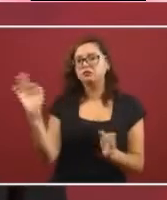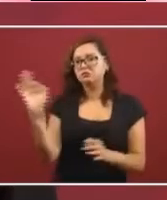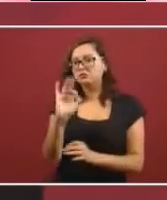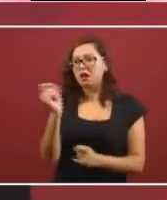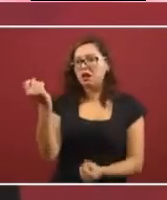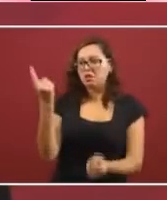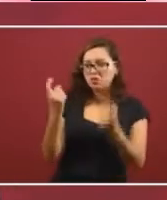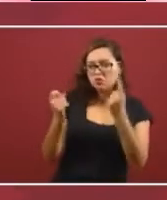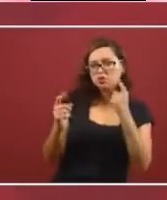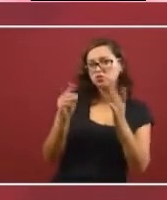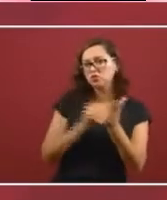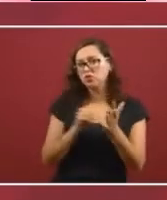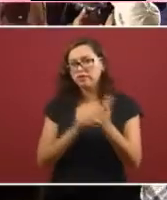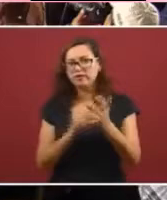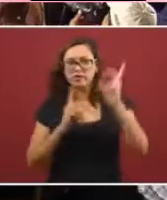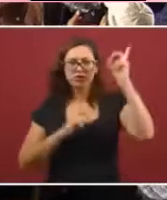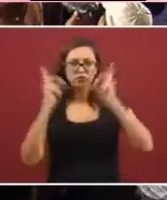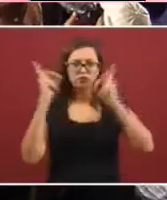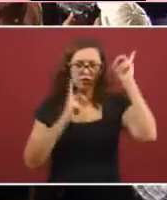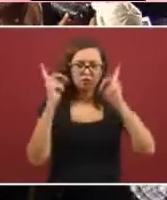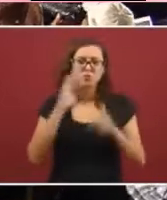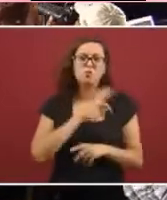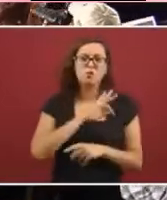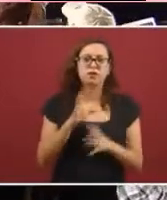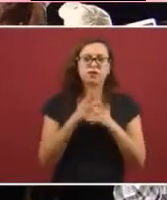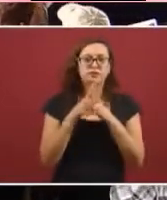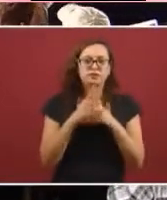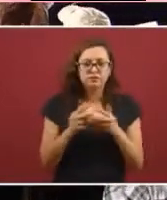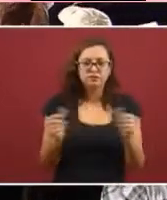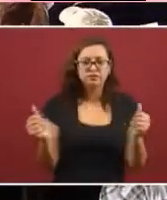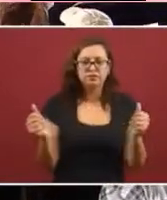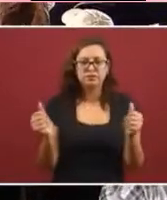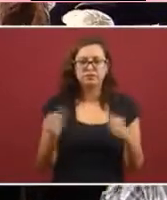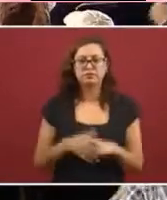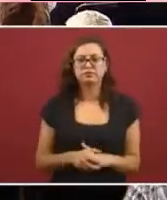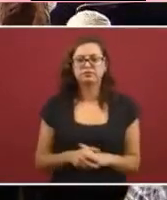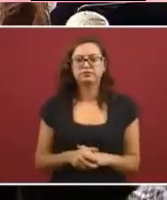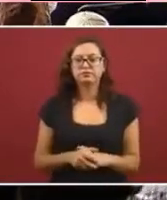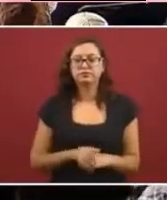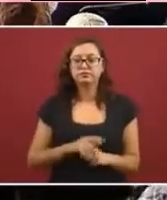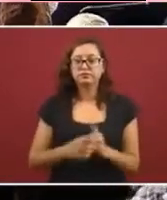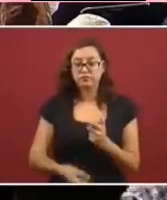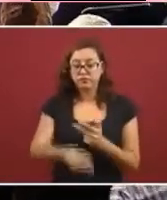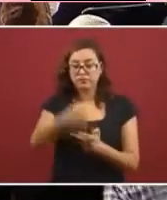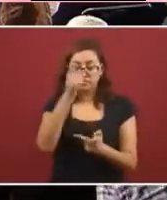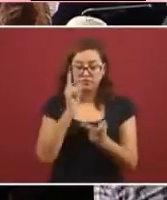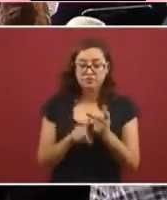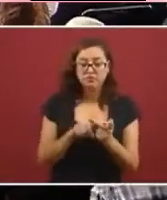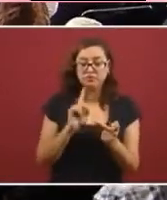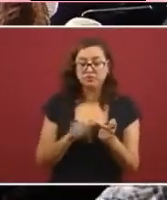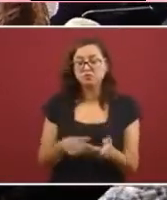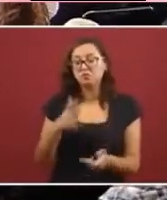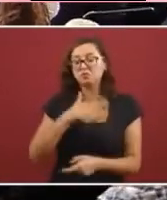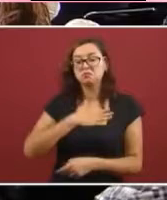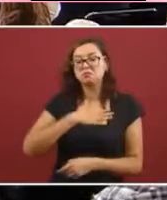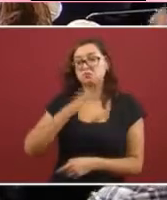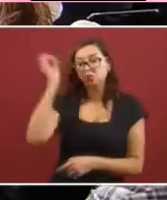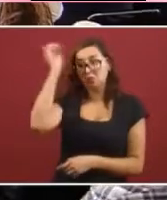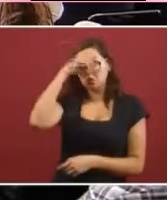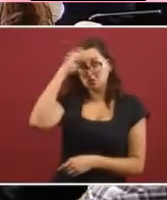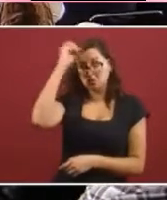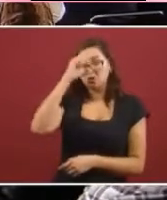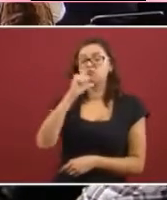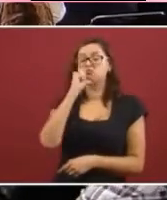be able to clarify what's in doubt. And the other thing, I don't give my opinion